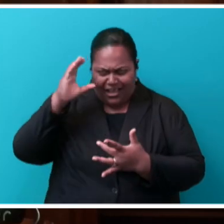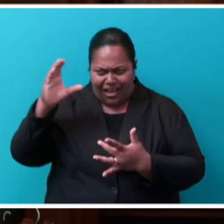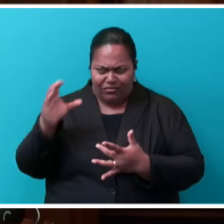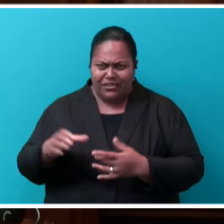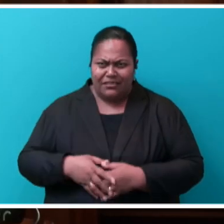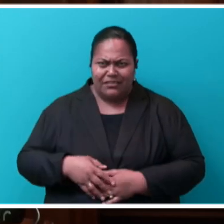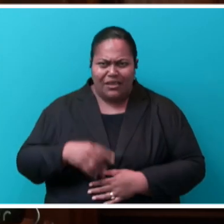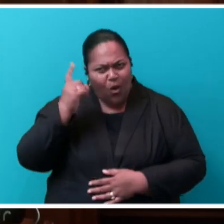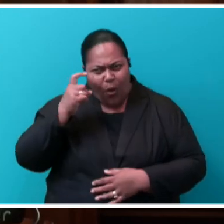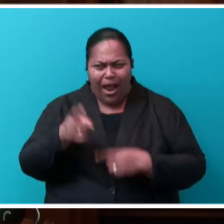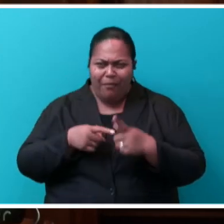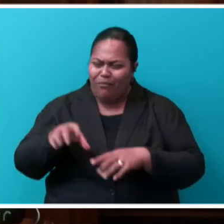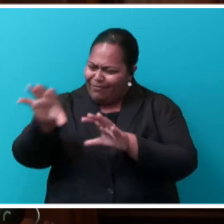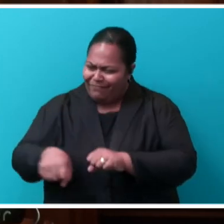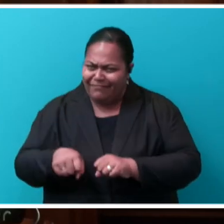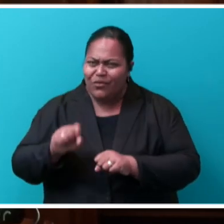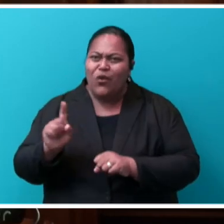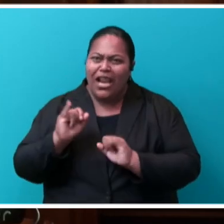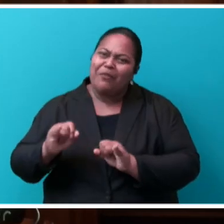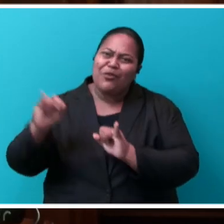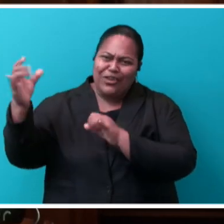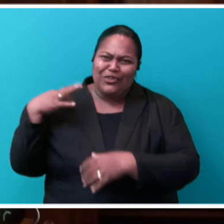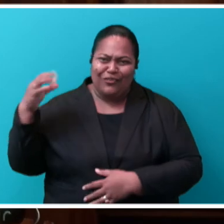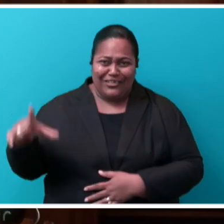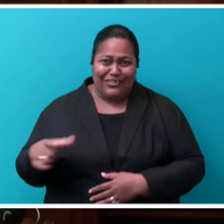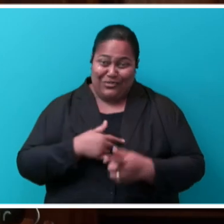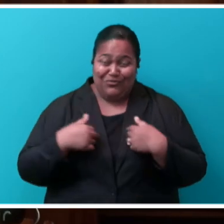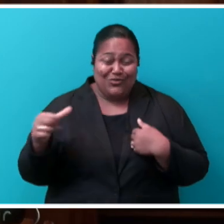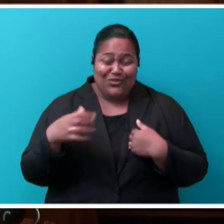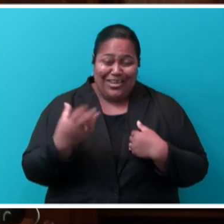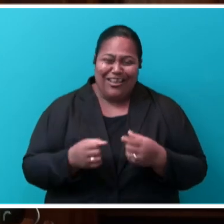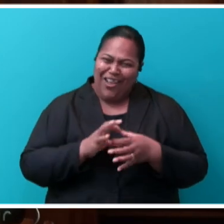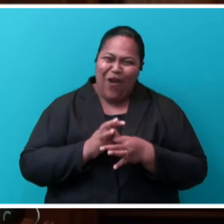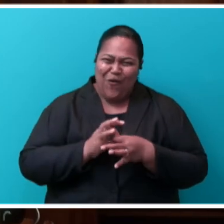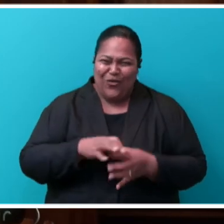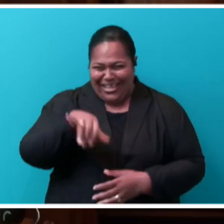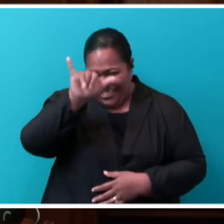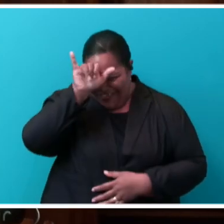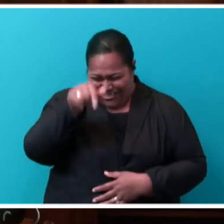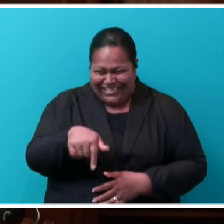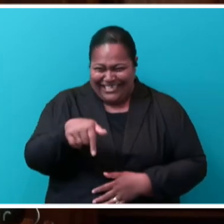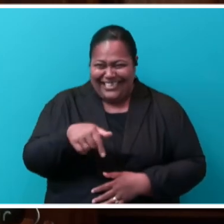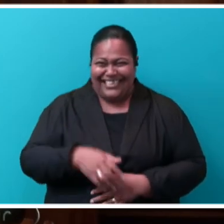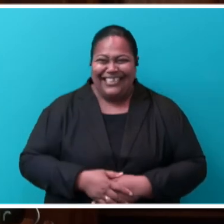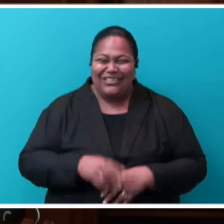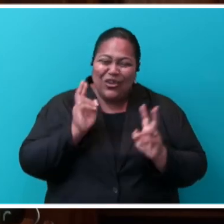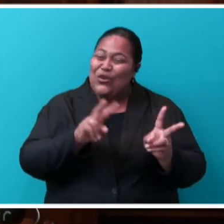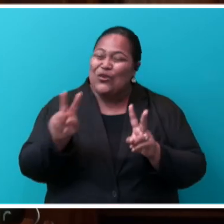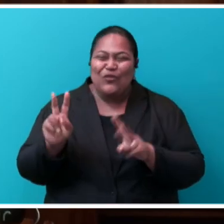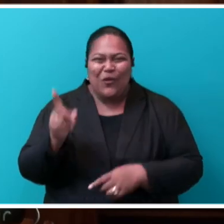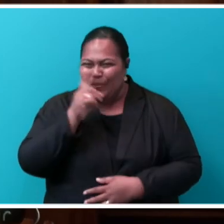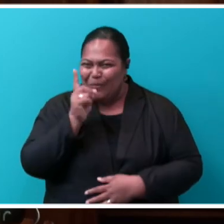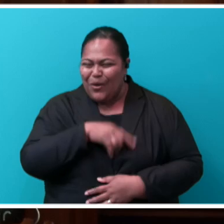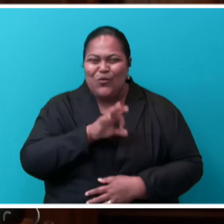nabbed by immigration officials. Perhaps we should have our own terrorists around looking for illegal